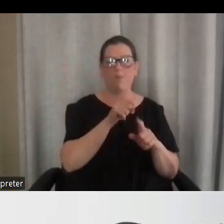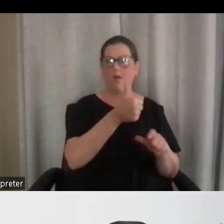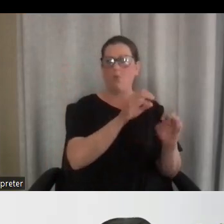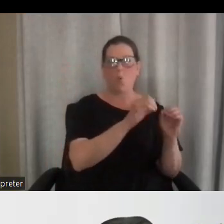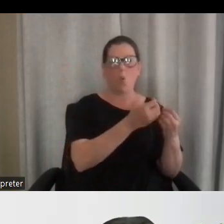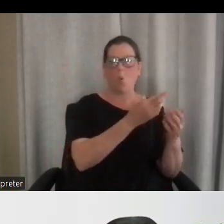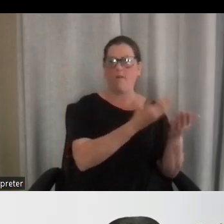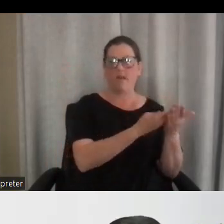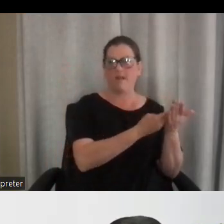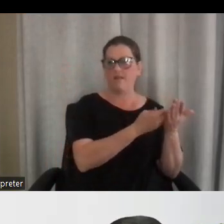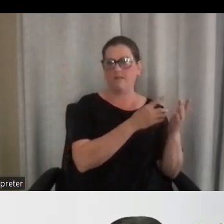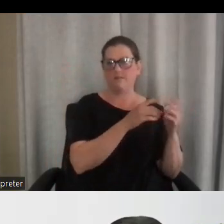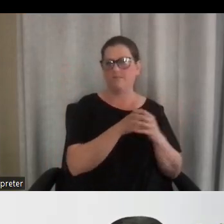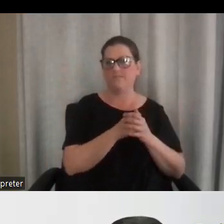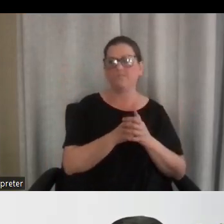organization.